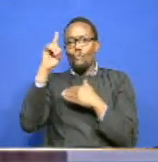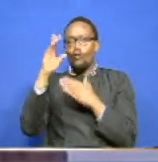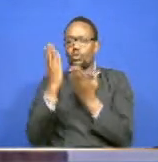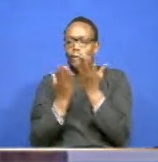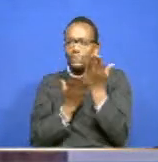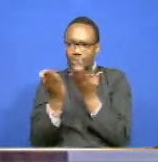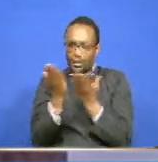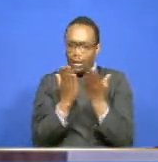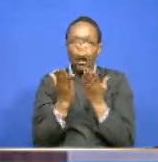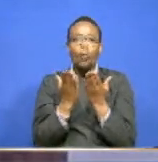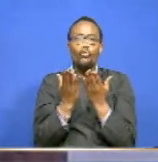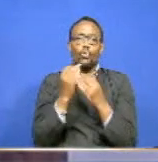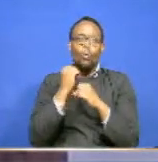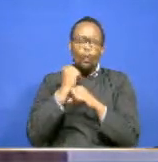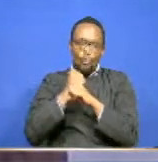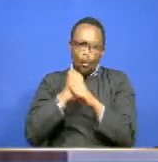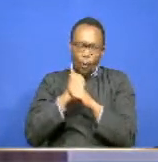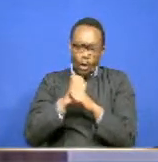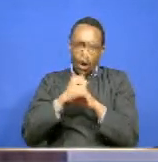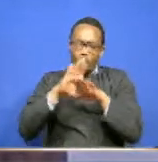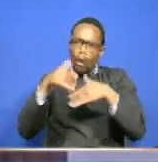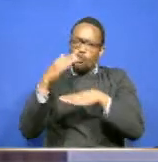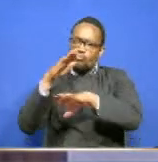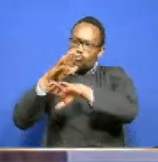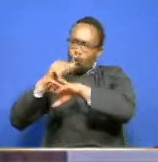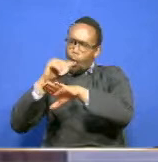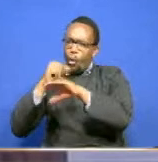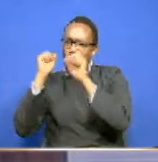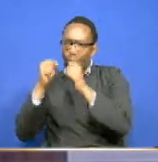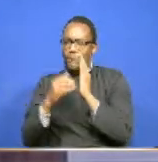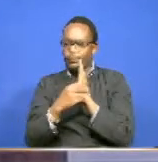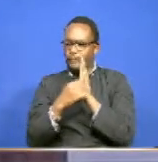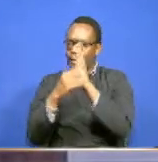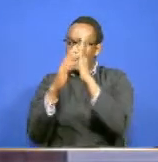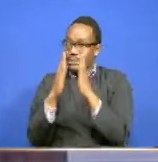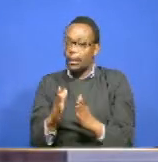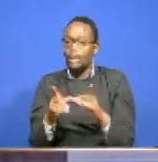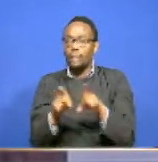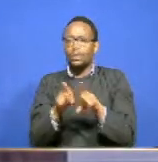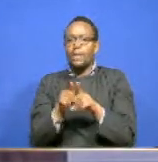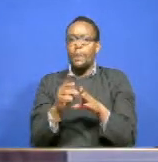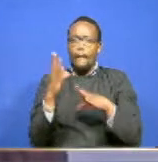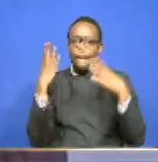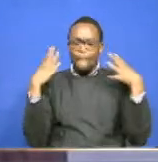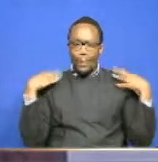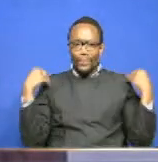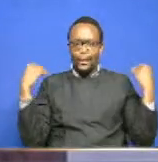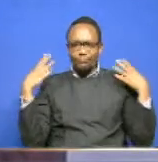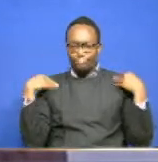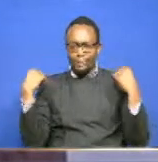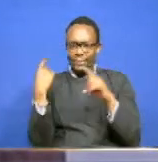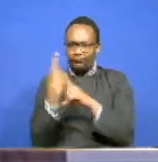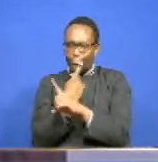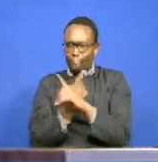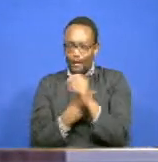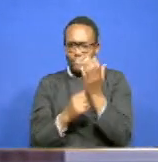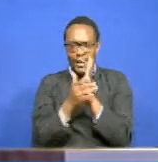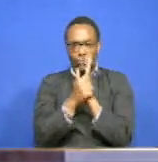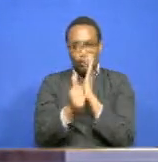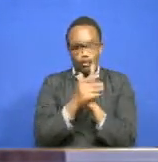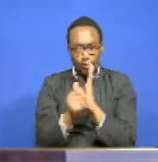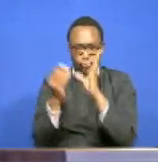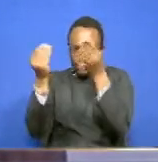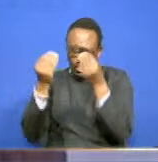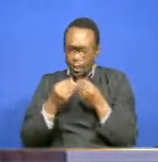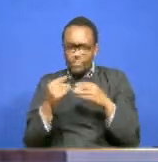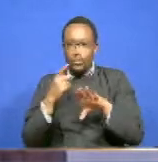servanthood and the way you call us to leadership and to exercise the talents and the gifts you have given us in the